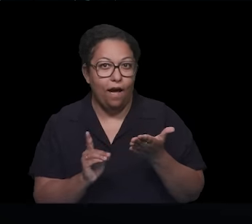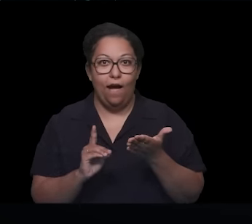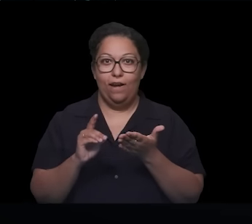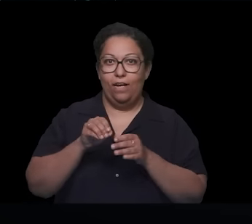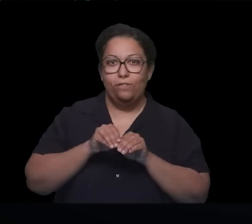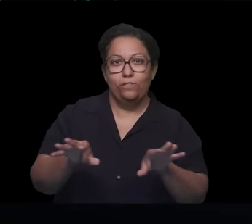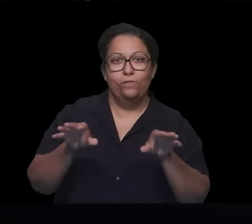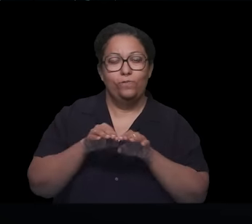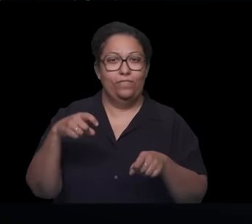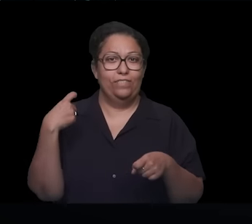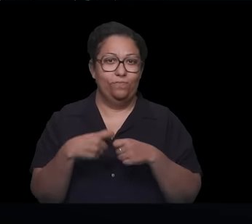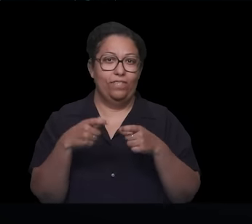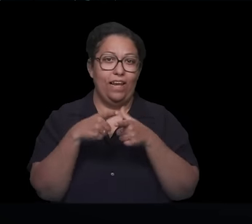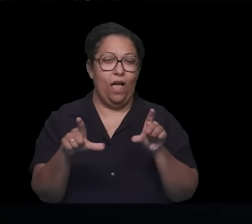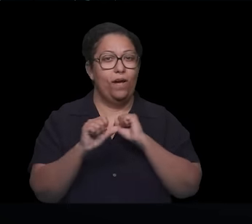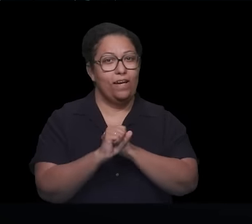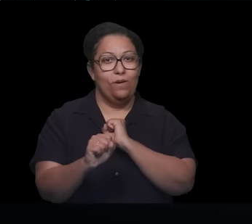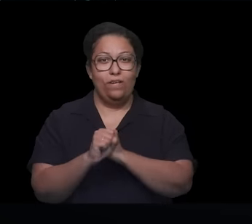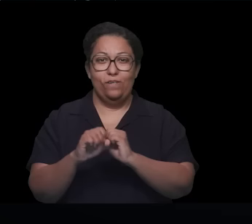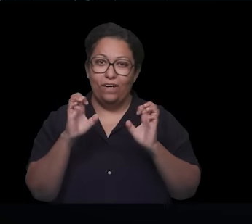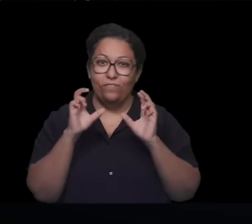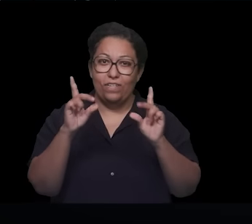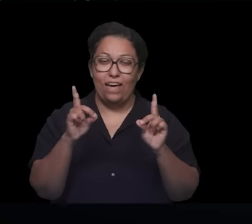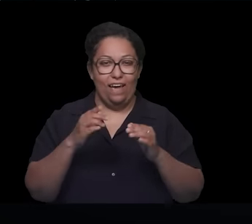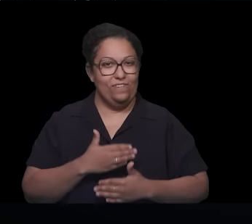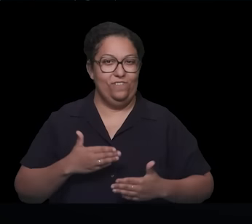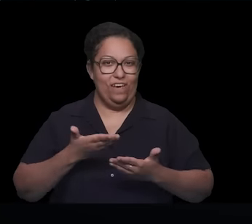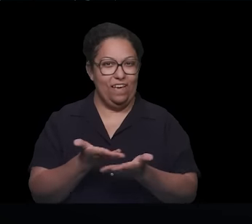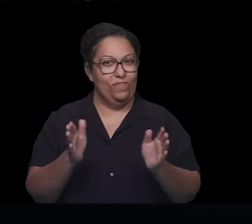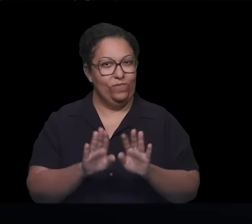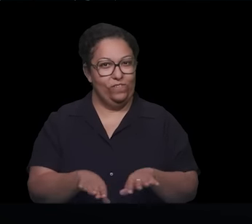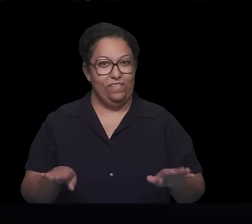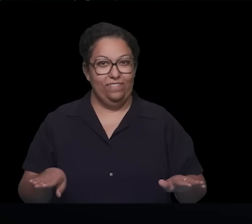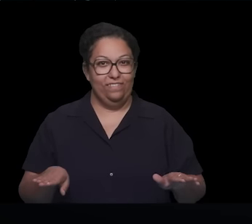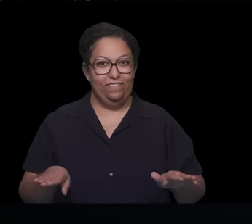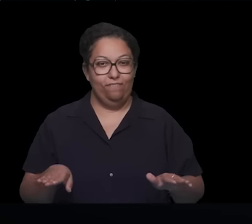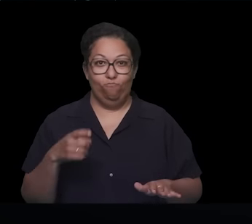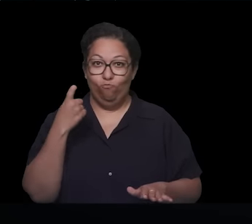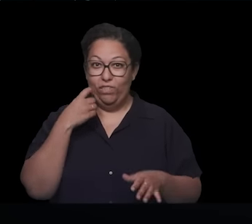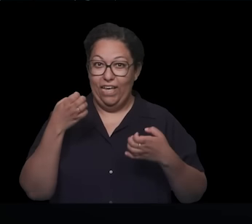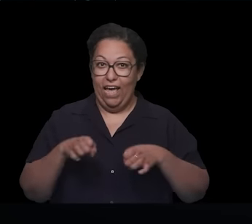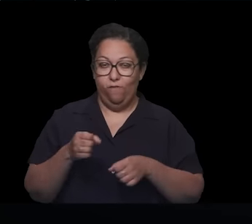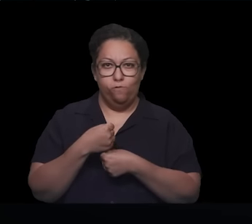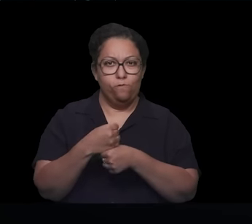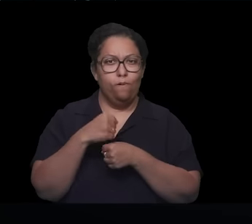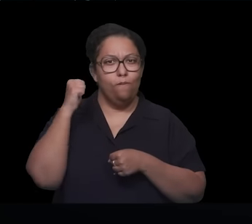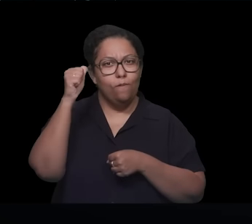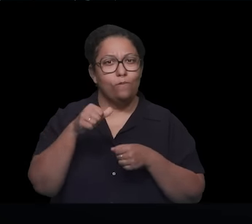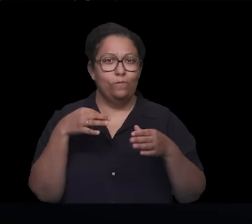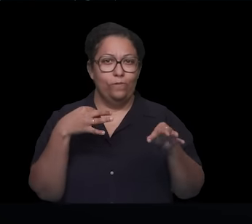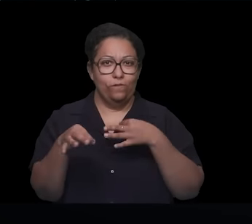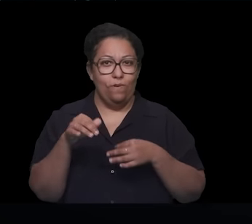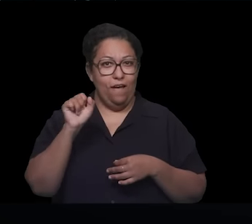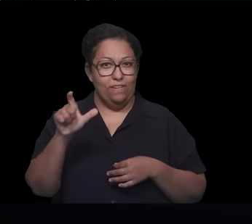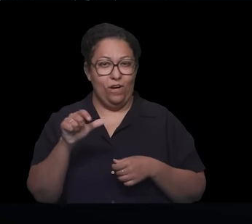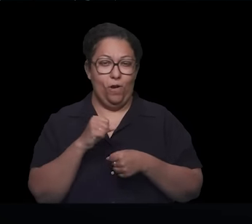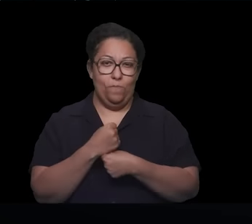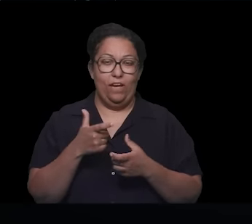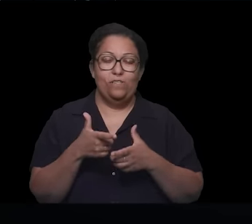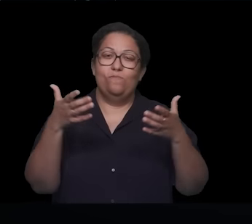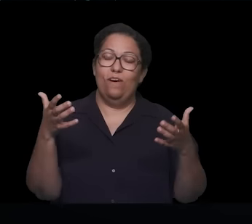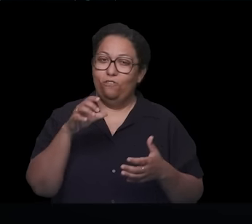and distributing Spanish language campaigns to educate and entertain children. Recent efforts to create audio description in